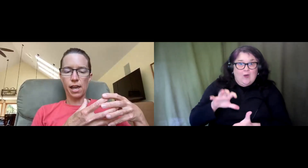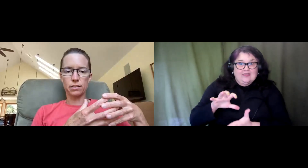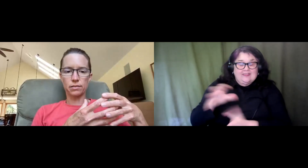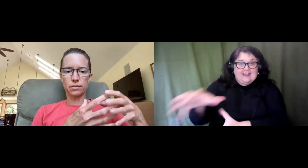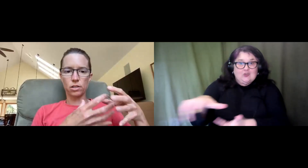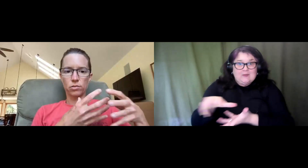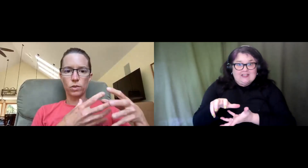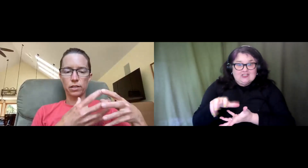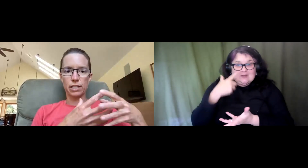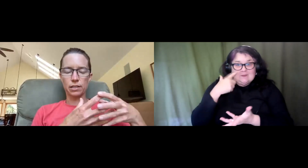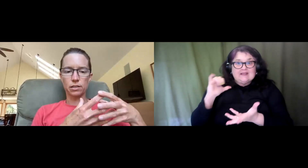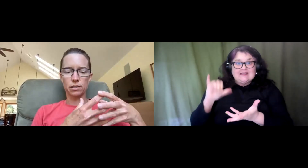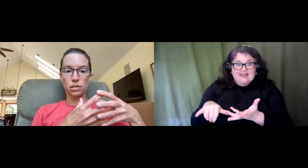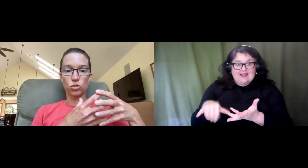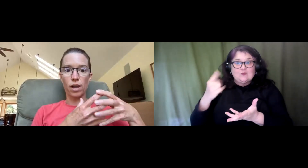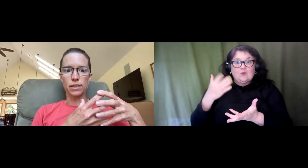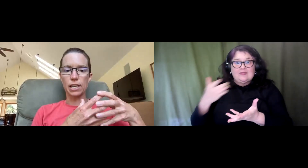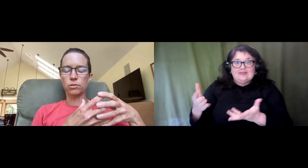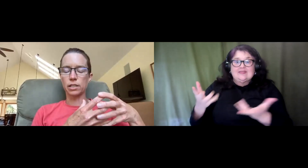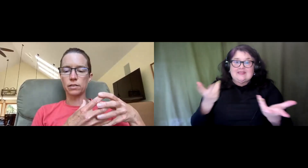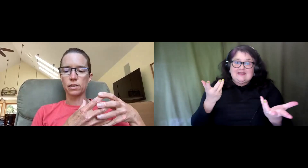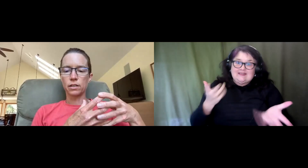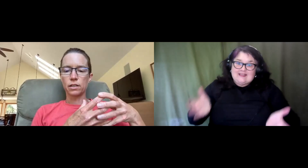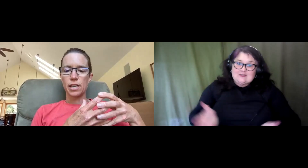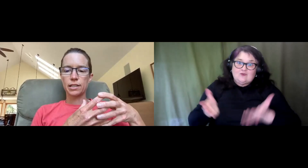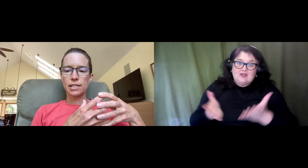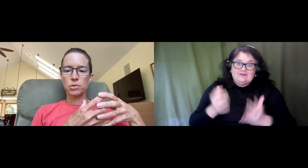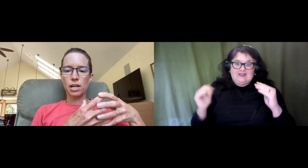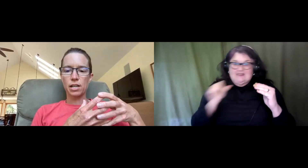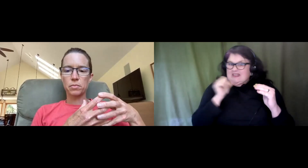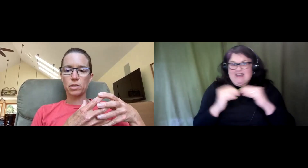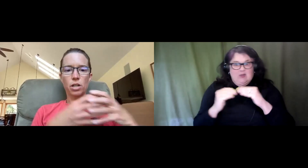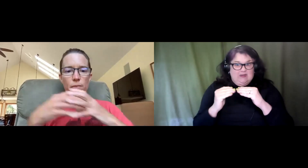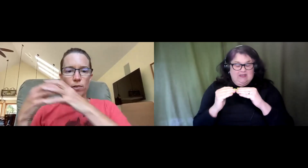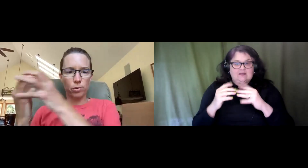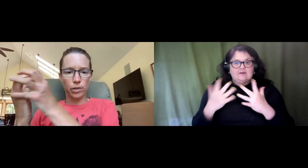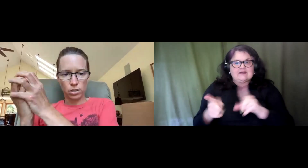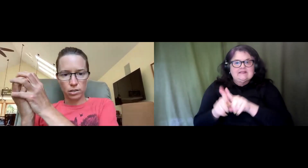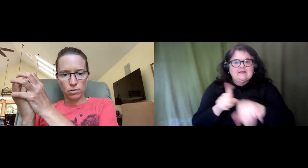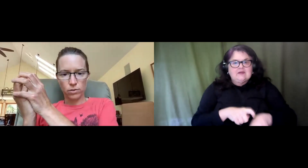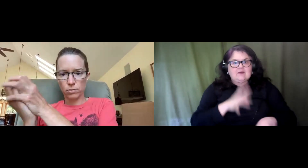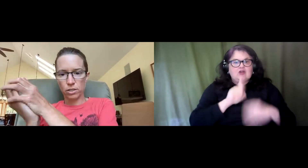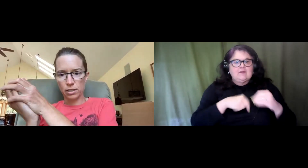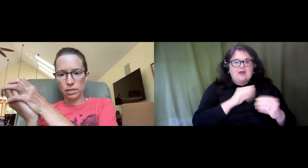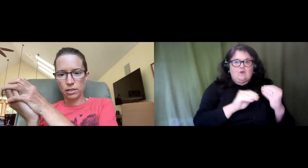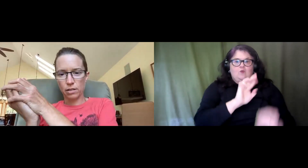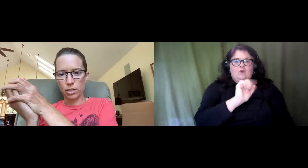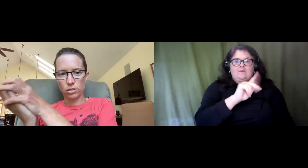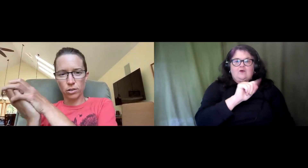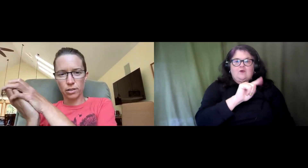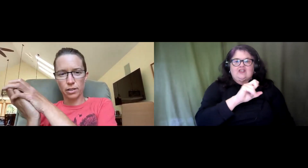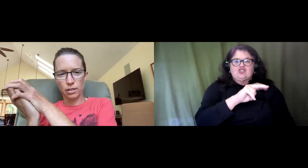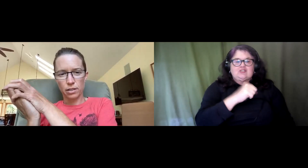because that, is one of the things that's driving inequity. At the same time that we're talking about reparations for communities that have